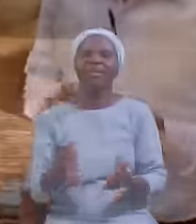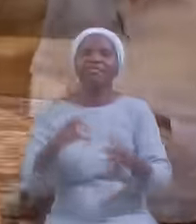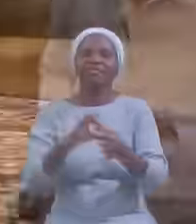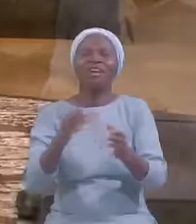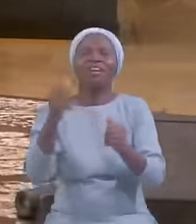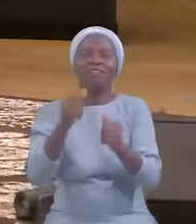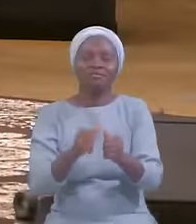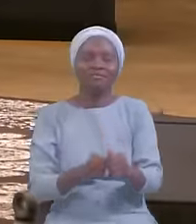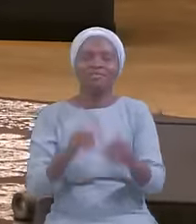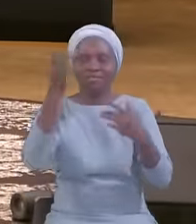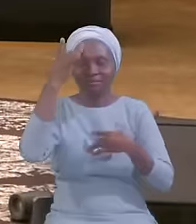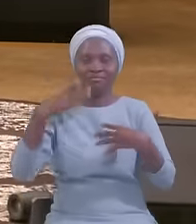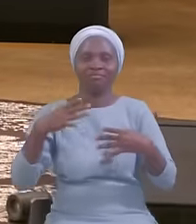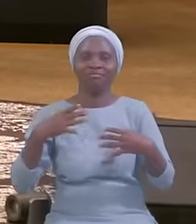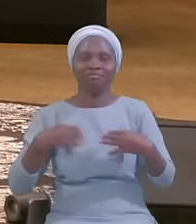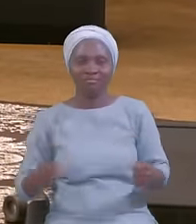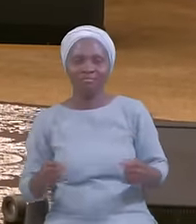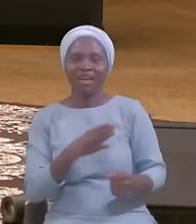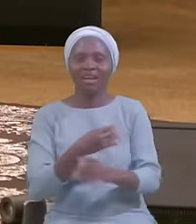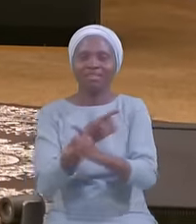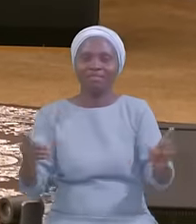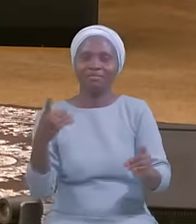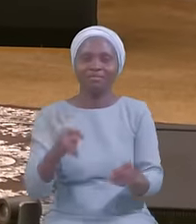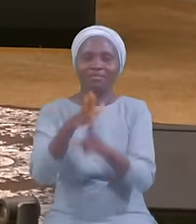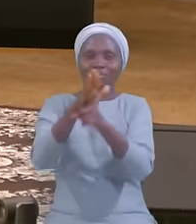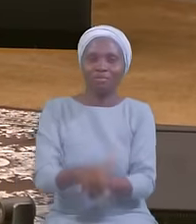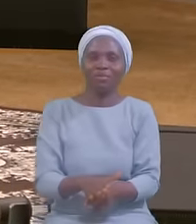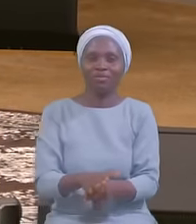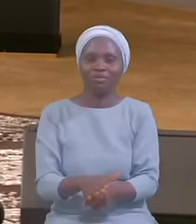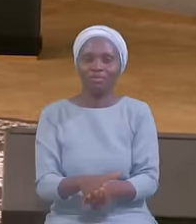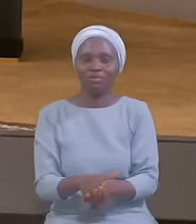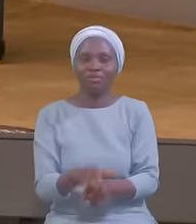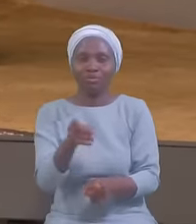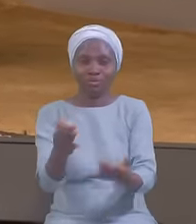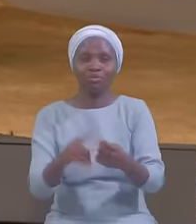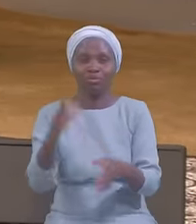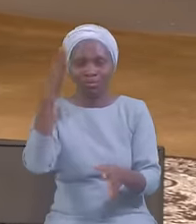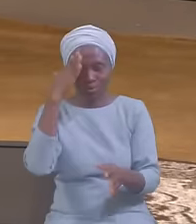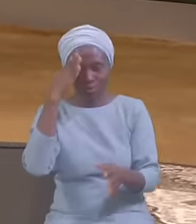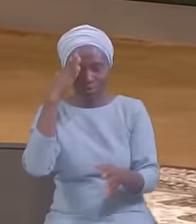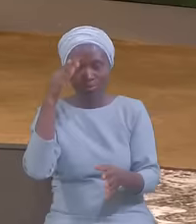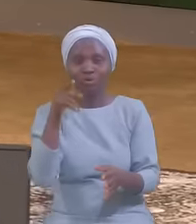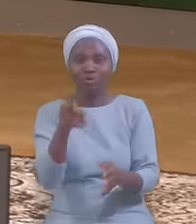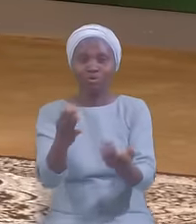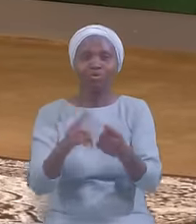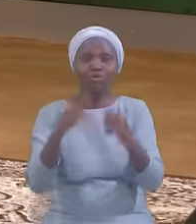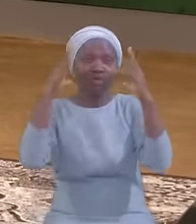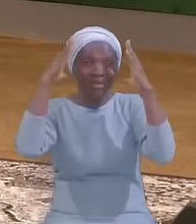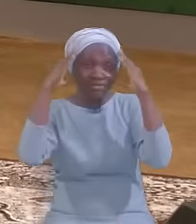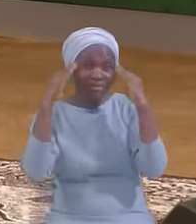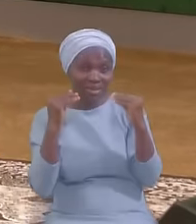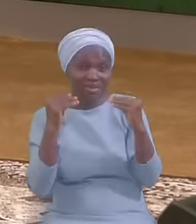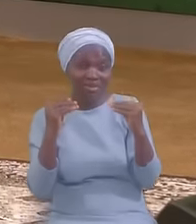sickness, and delivers the oppressed. You want to know, you want to experience